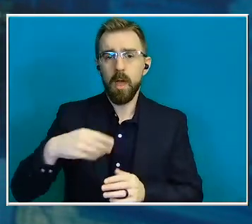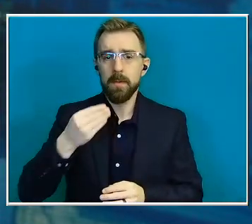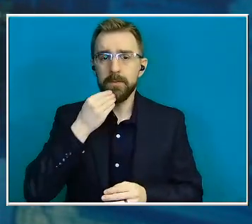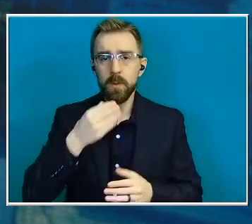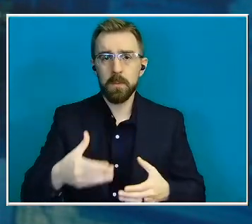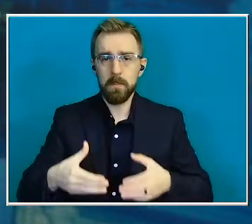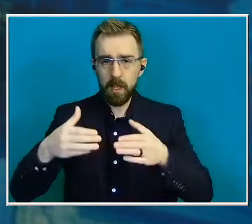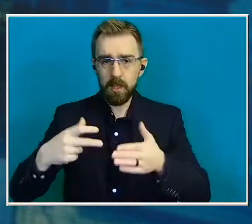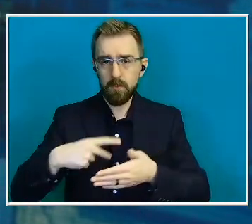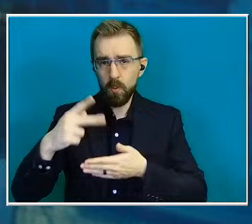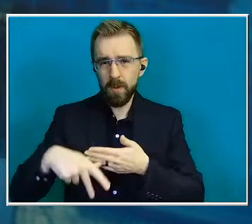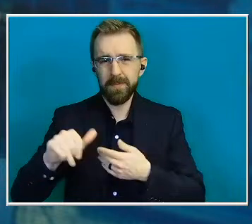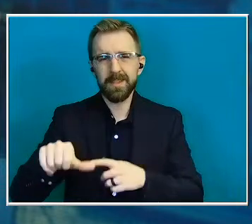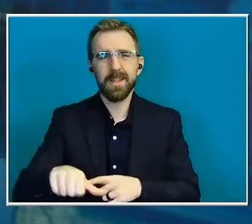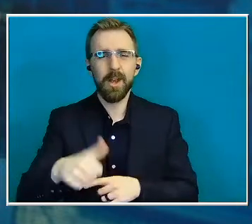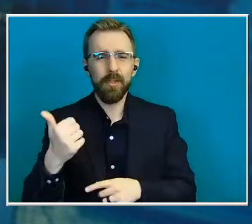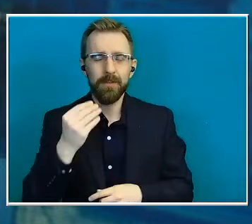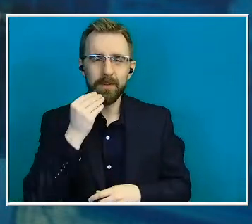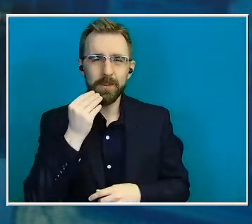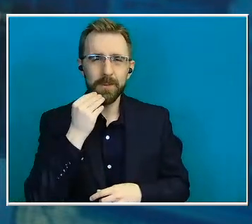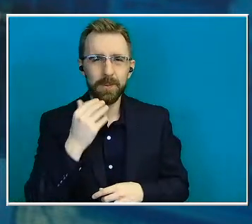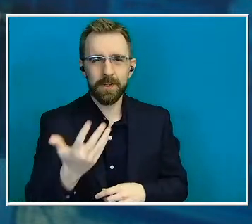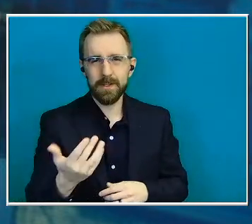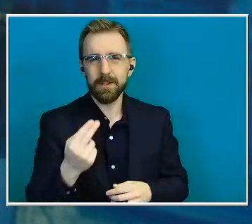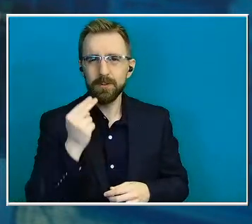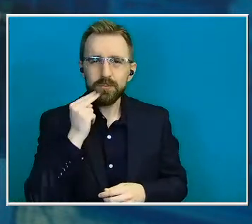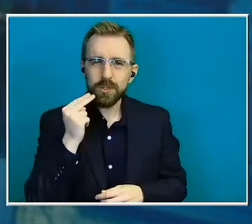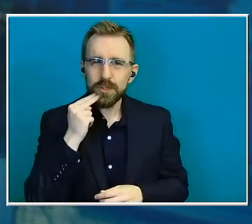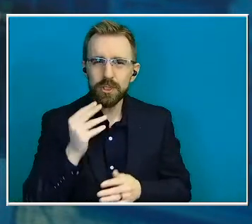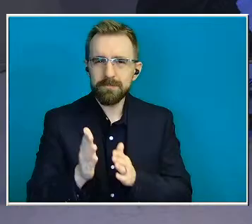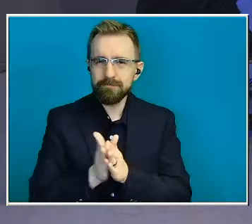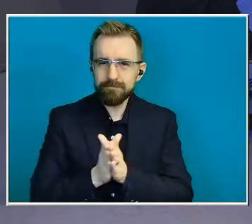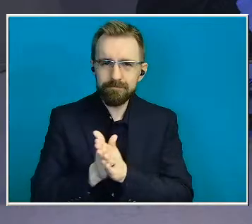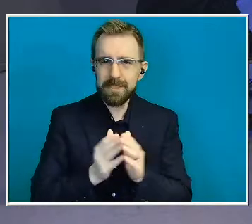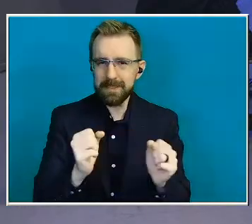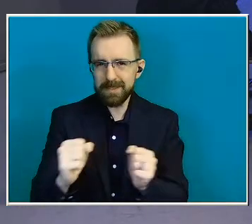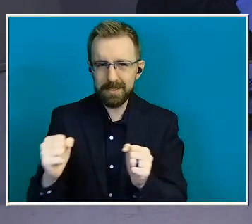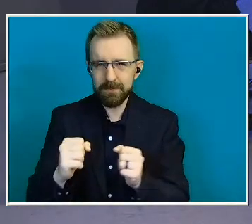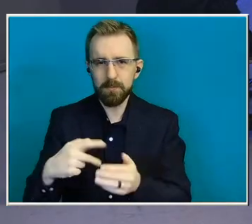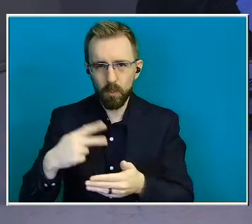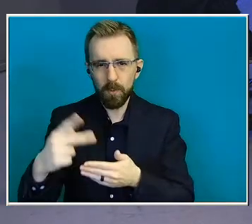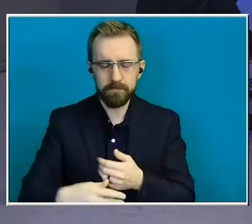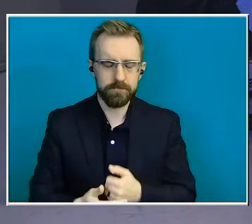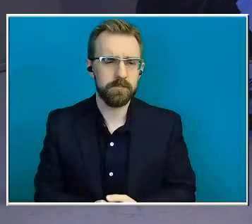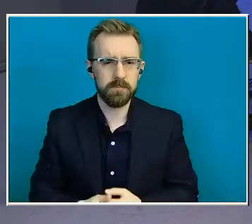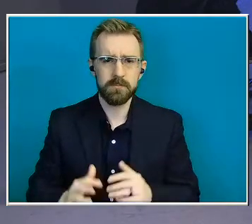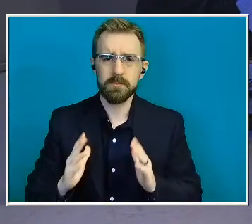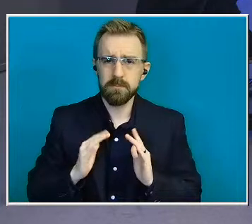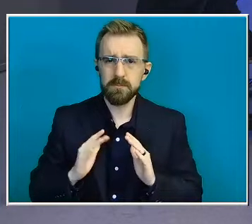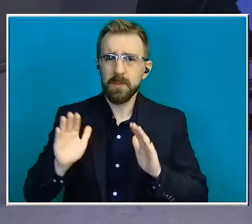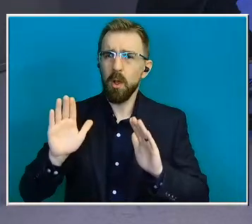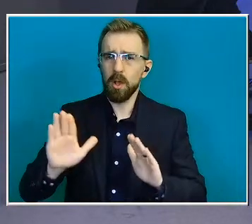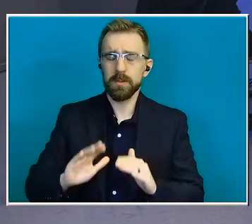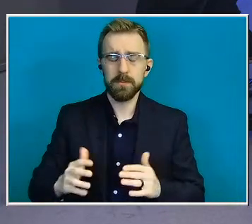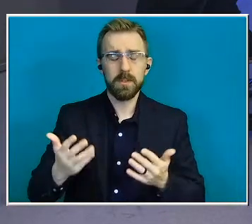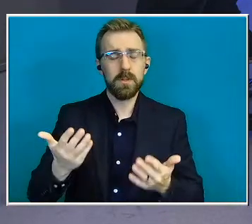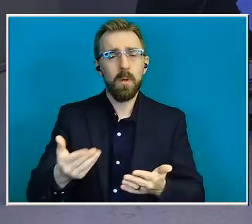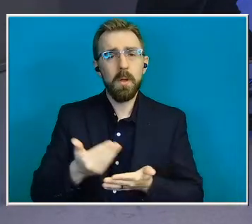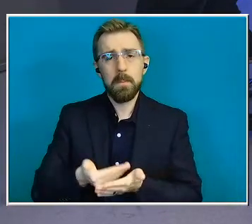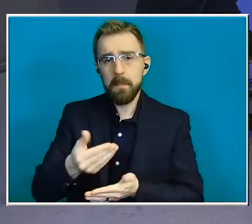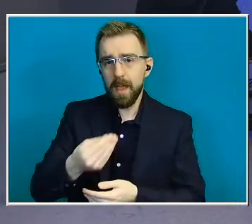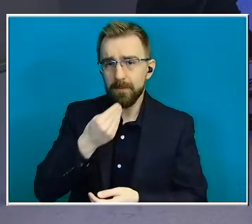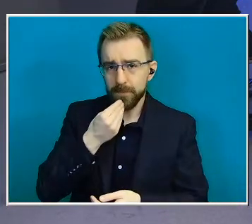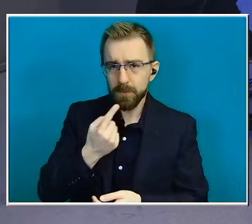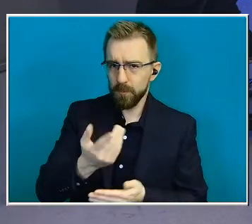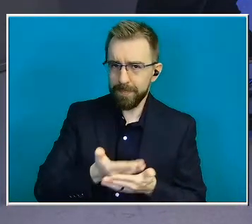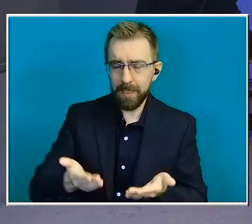food nutrition incentive program. Yeah, that's awesome. So now buying food is one thing, cooking it's another.